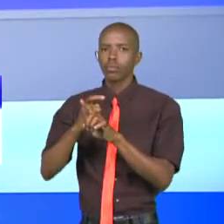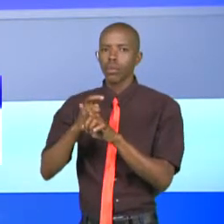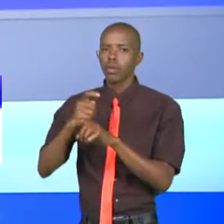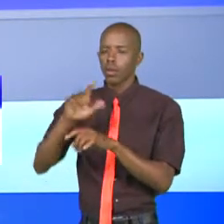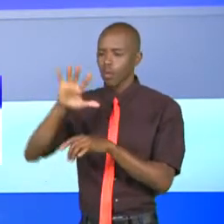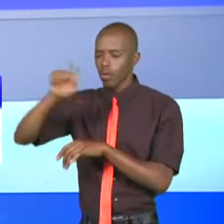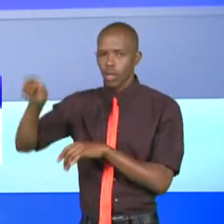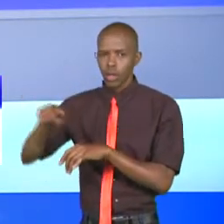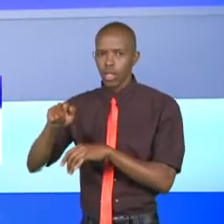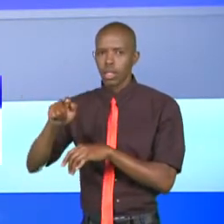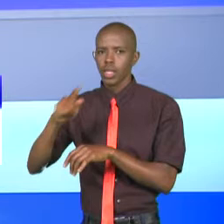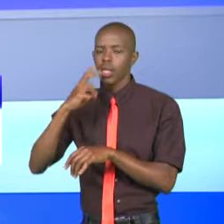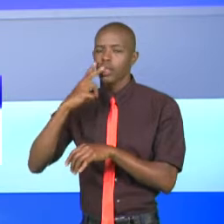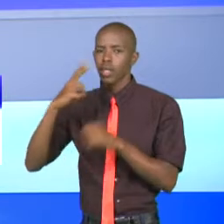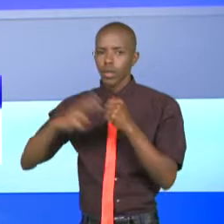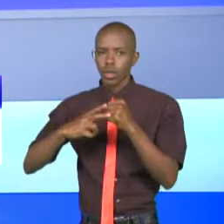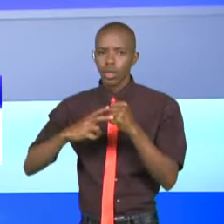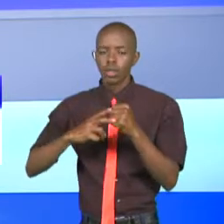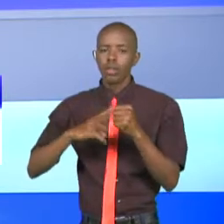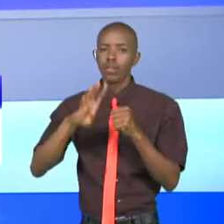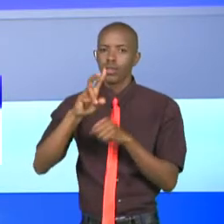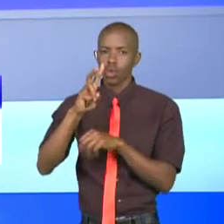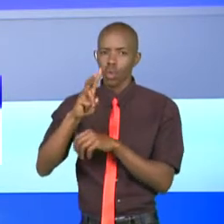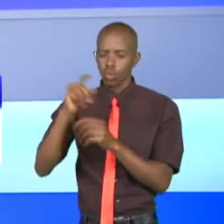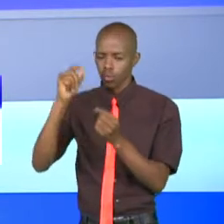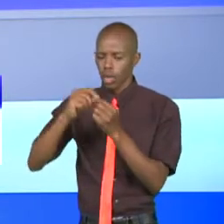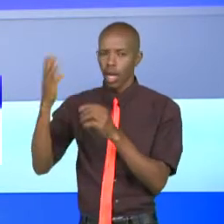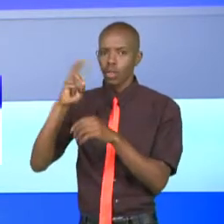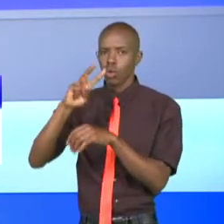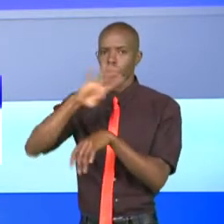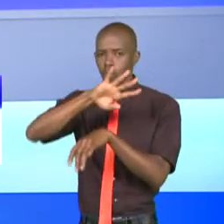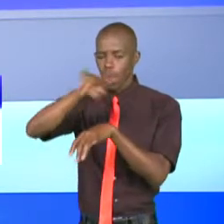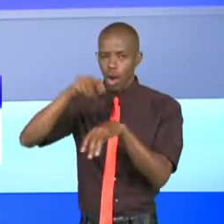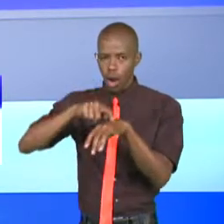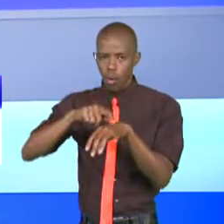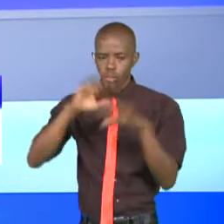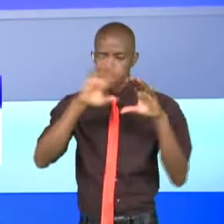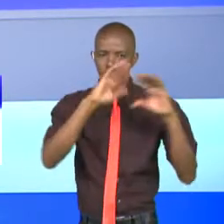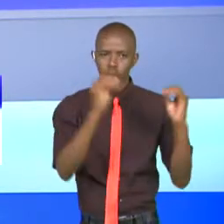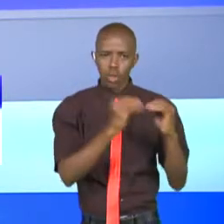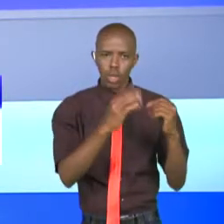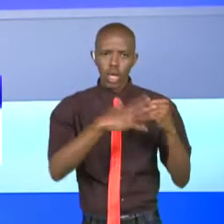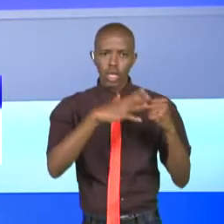of 5,752 tested in the last 24 hours, bringing to